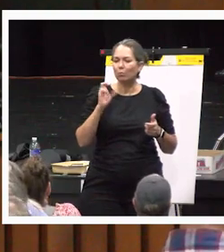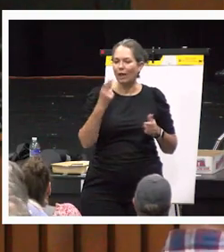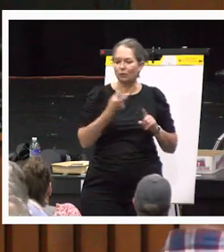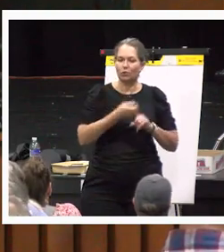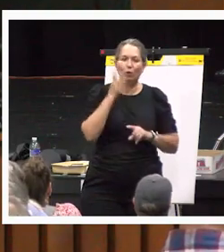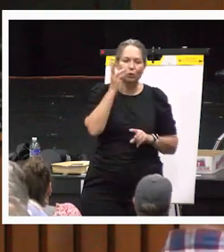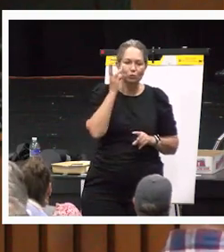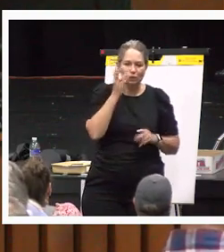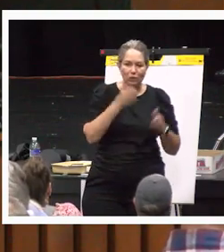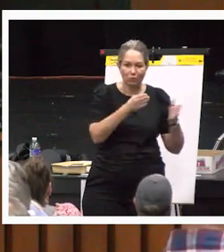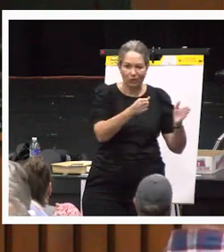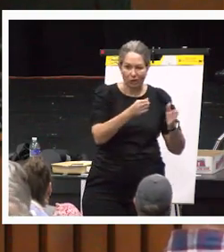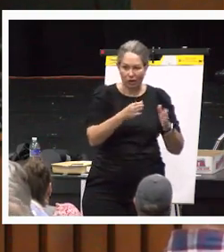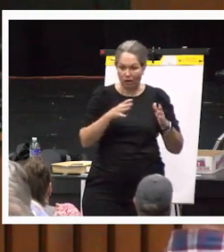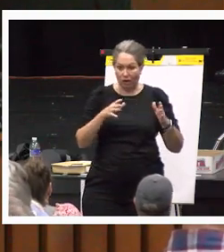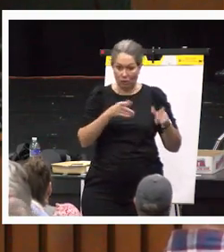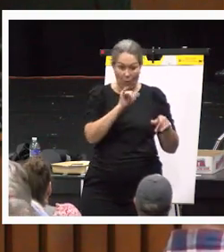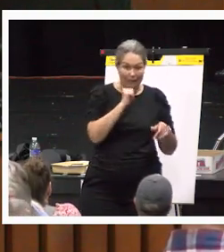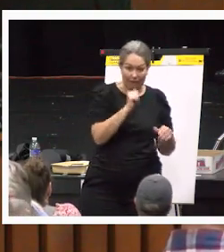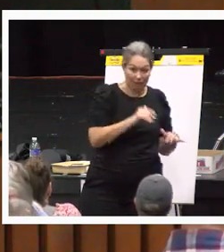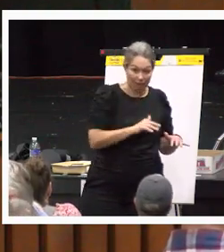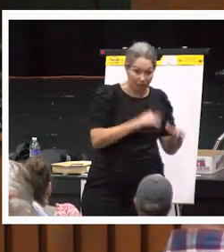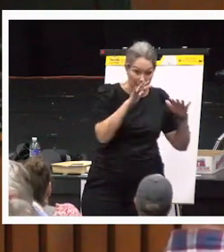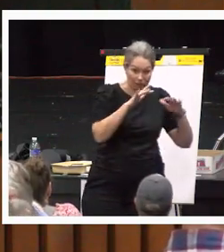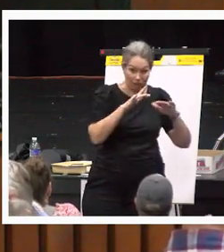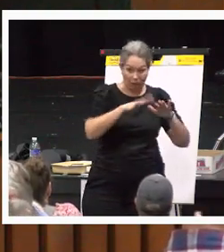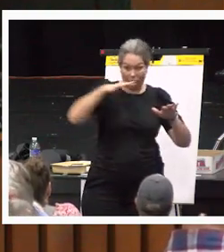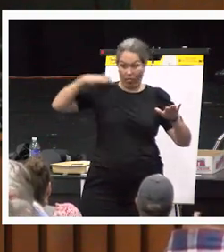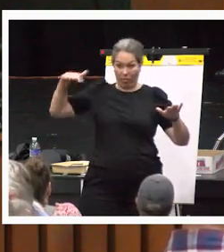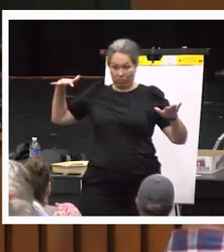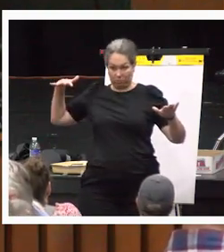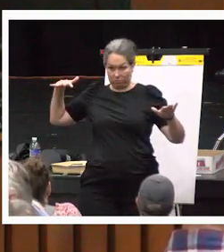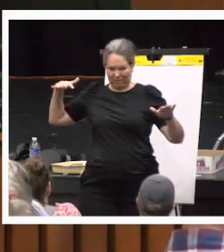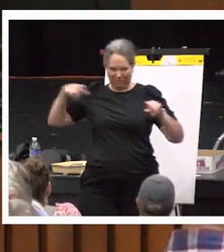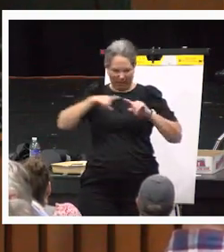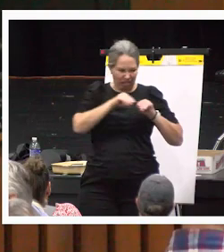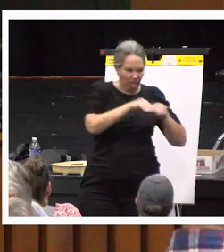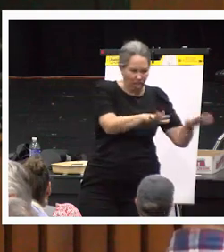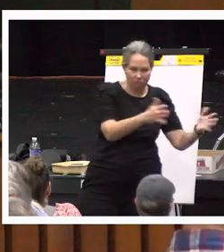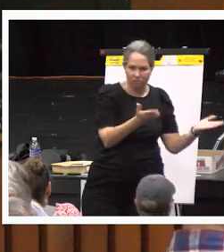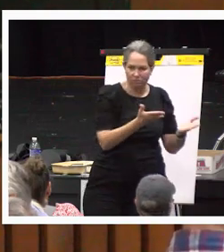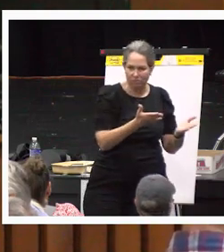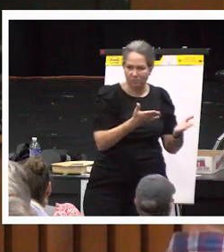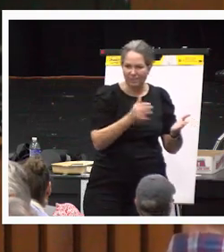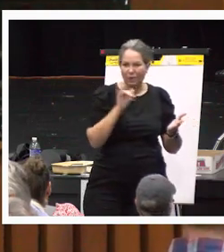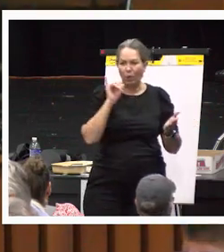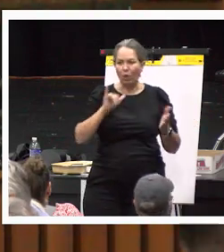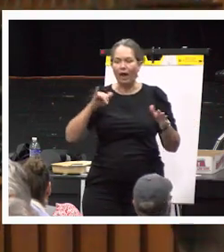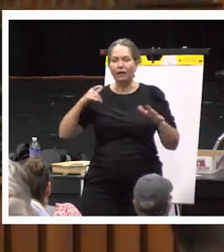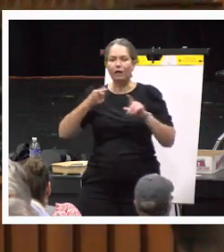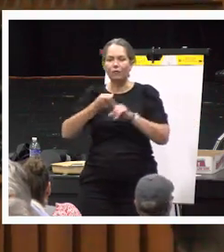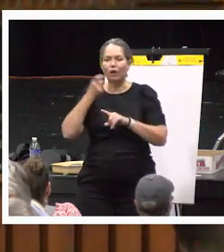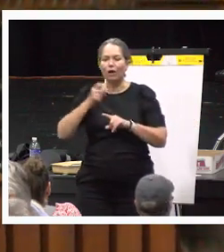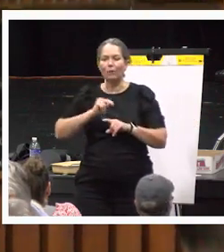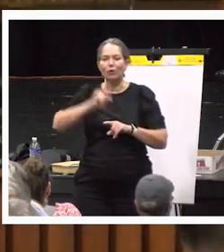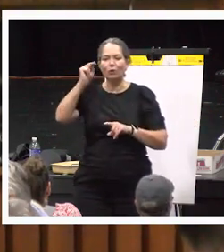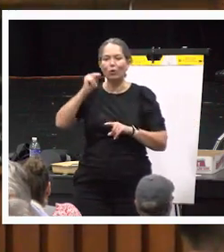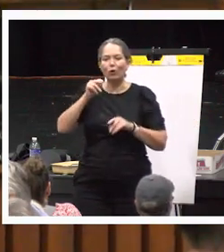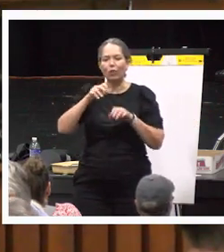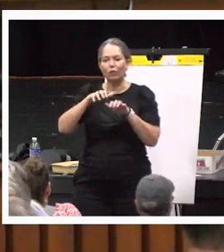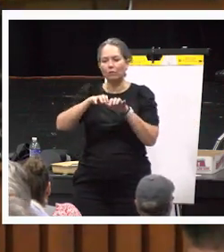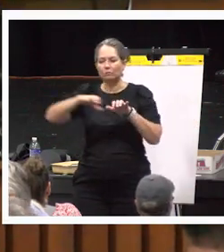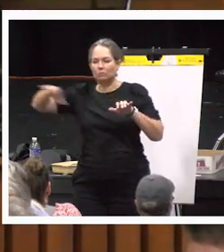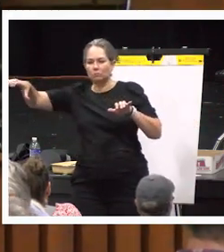And that didn't overflow upstream. The capacity from the confluence of the North Branch and the Winooski